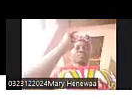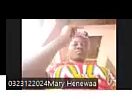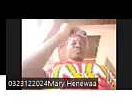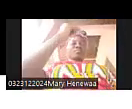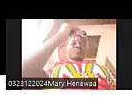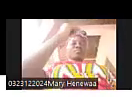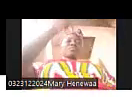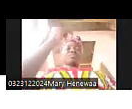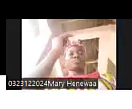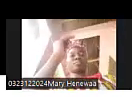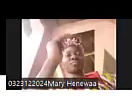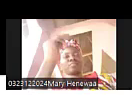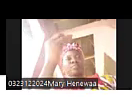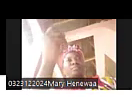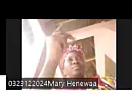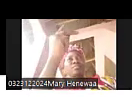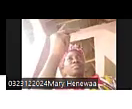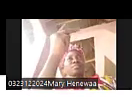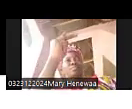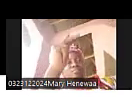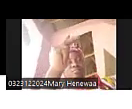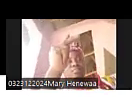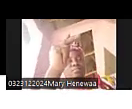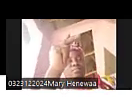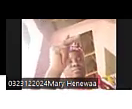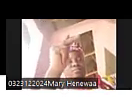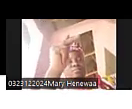K. K.